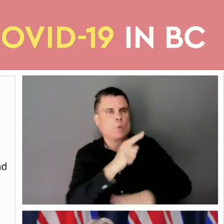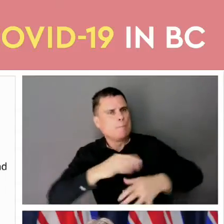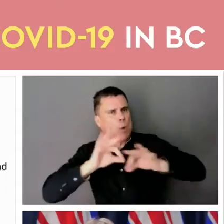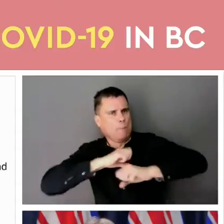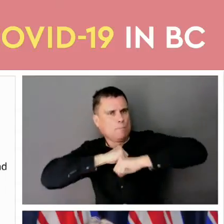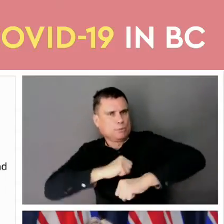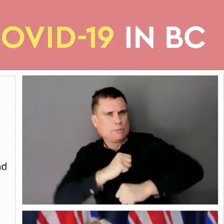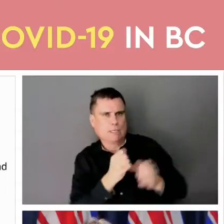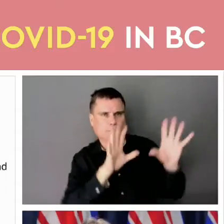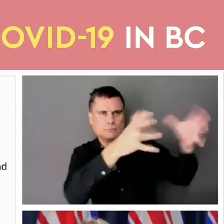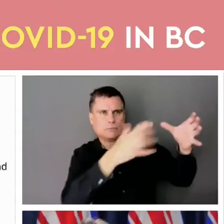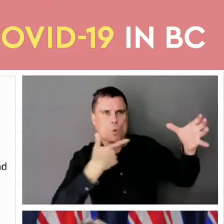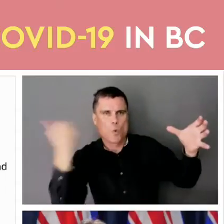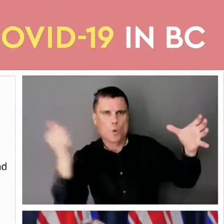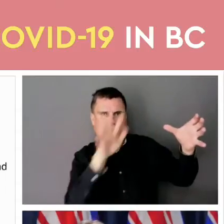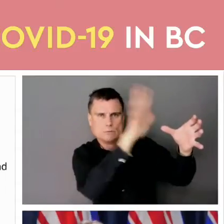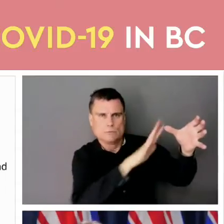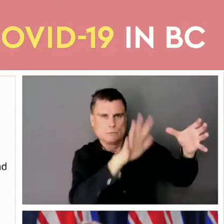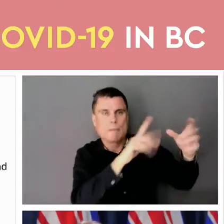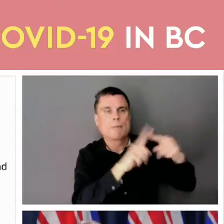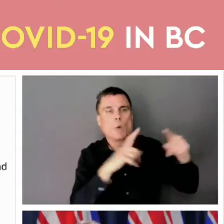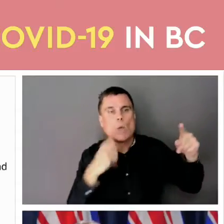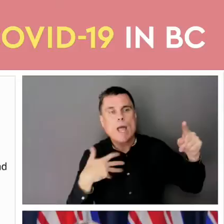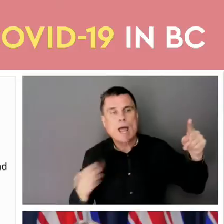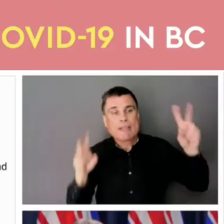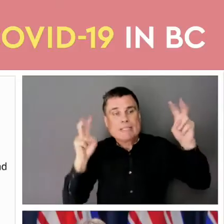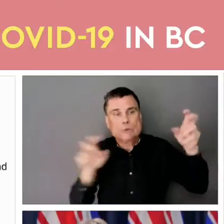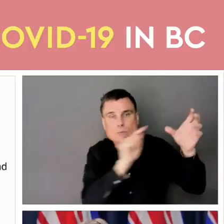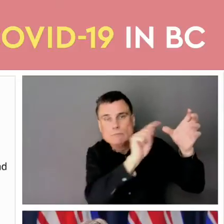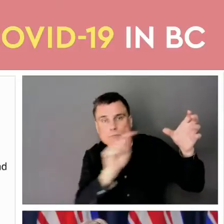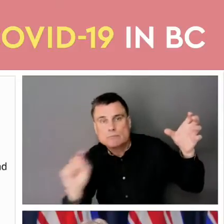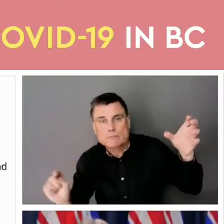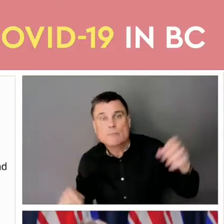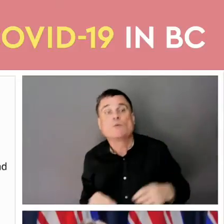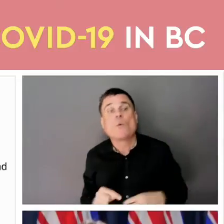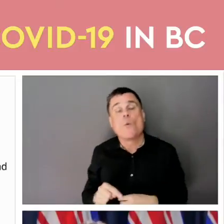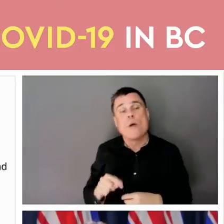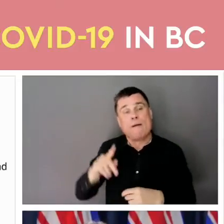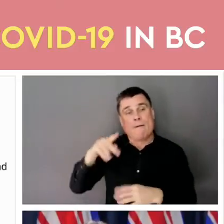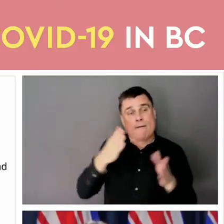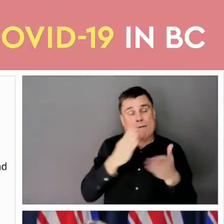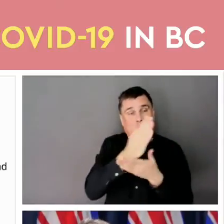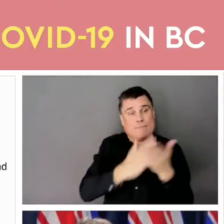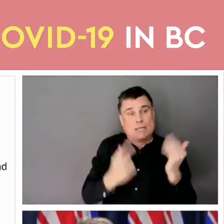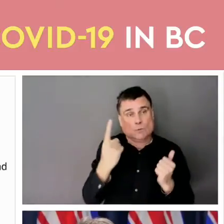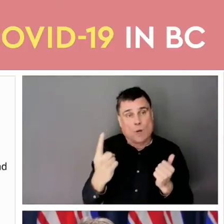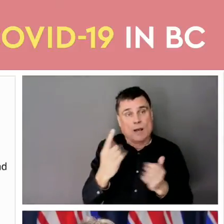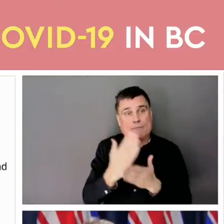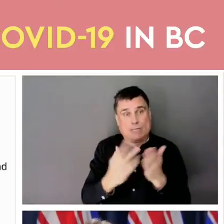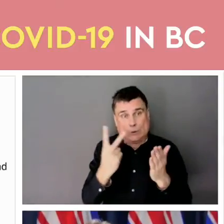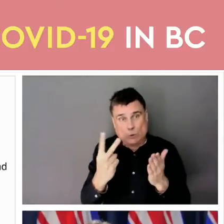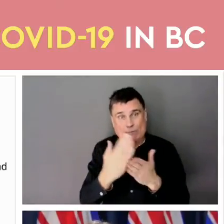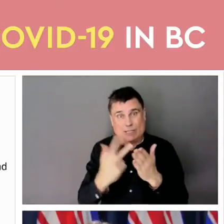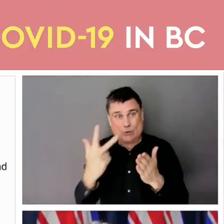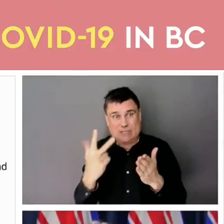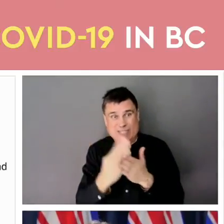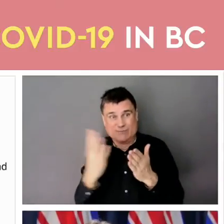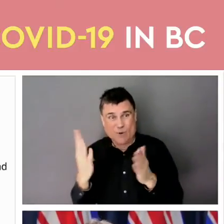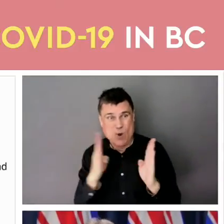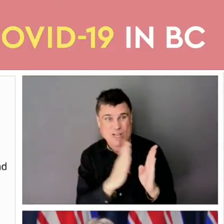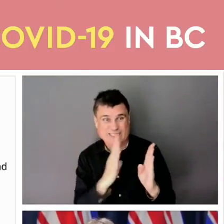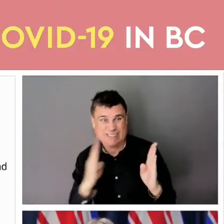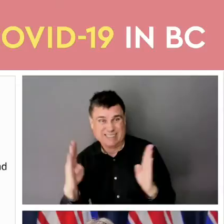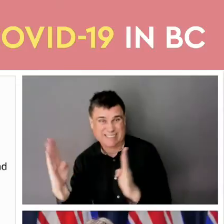on vaccinating the rest of the broad public. We are currently in phase one, which started in December and